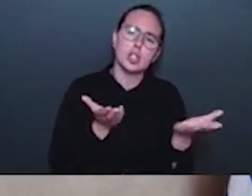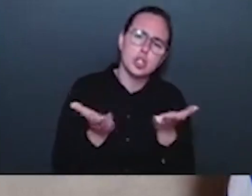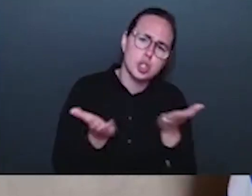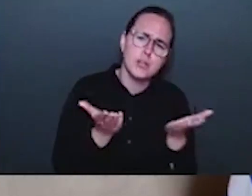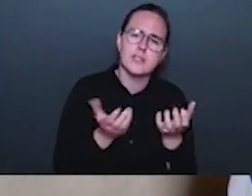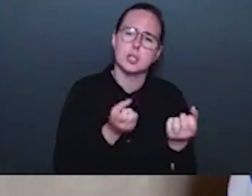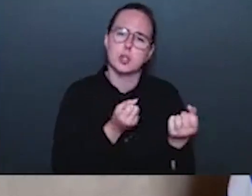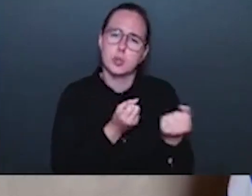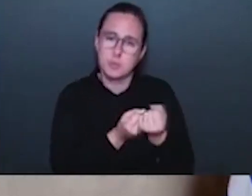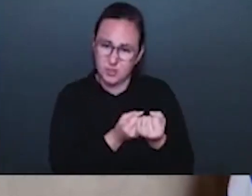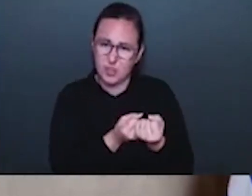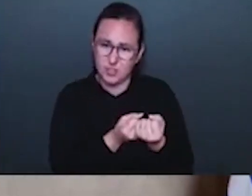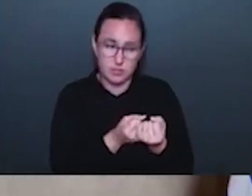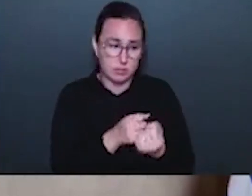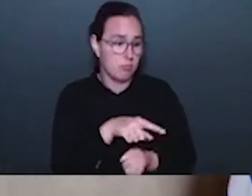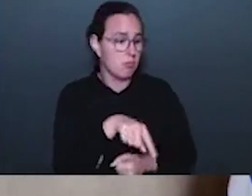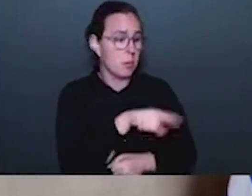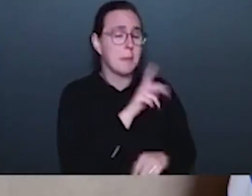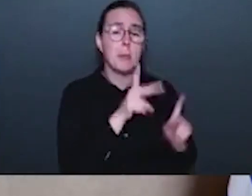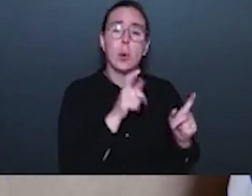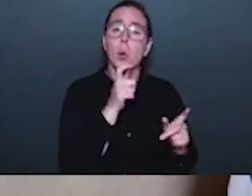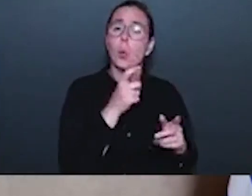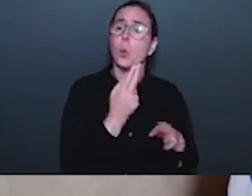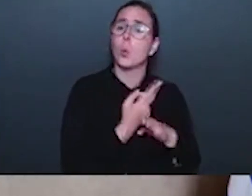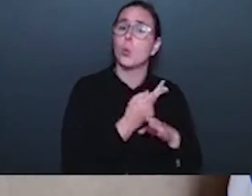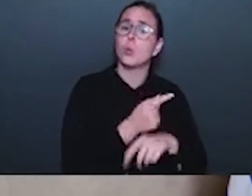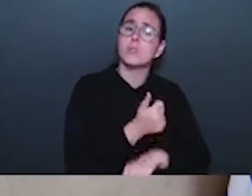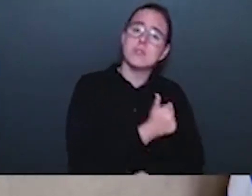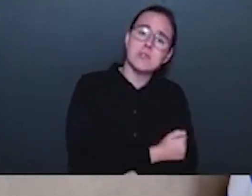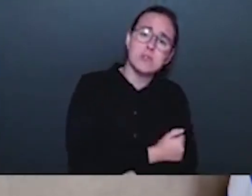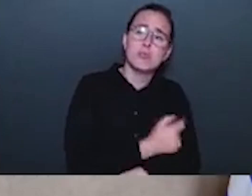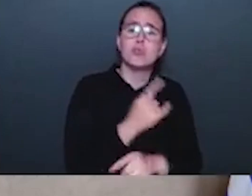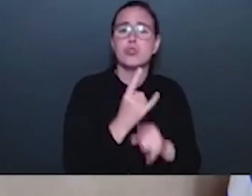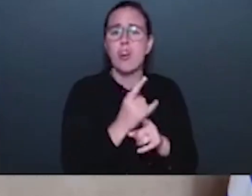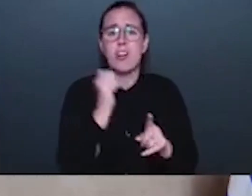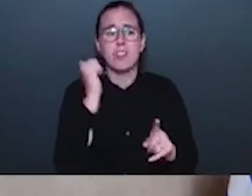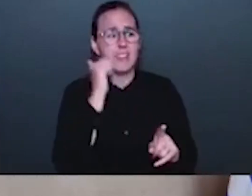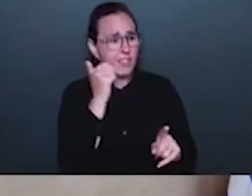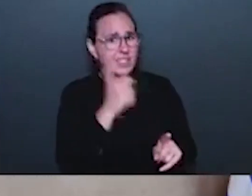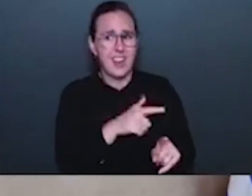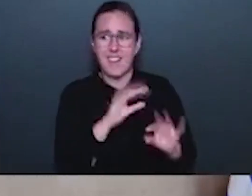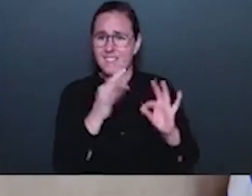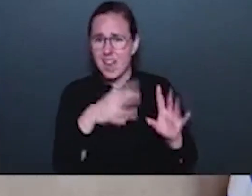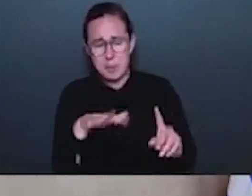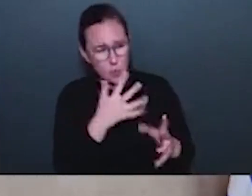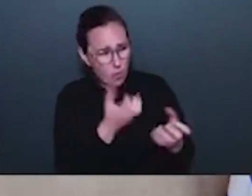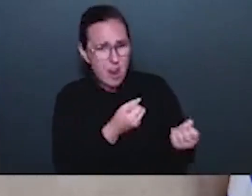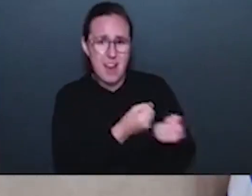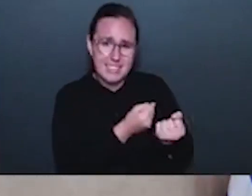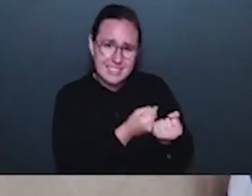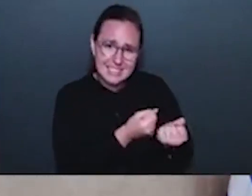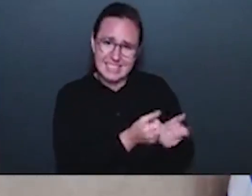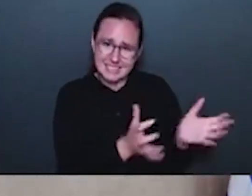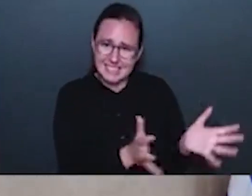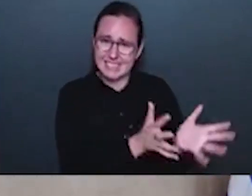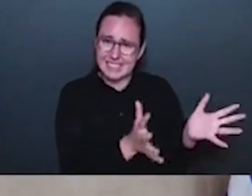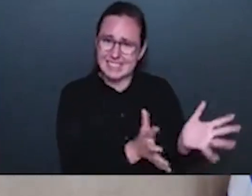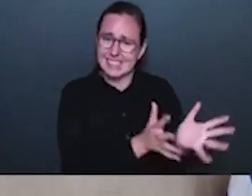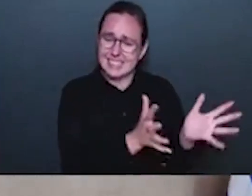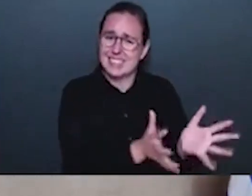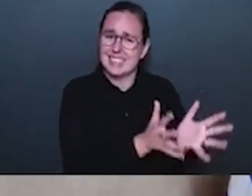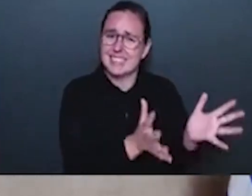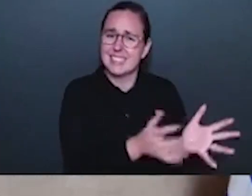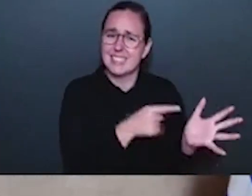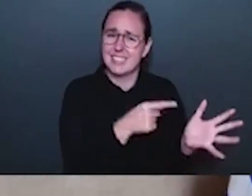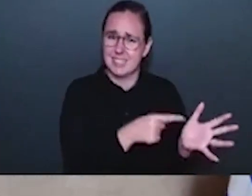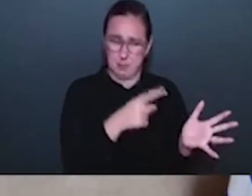drugs, because they are our family, our friends, our neighbors. The stigma and shame around using drugs